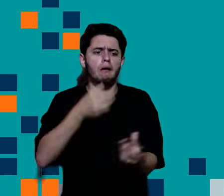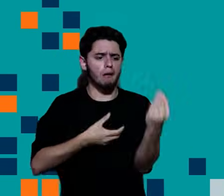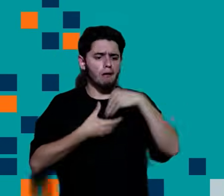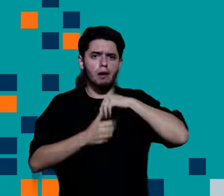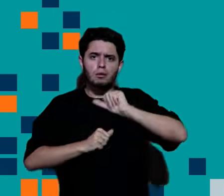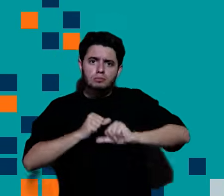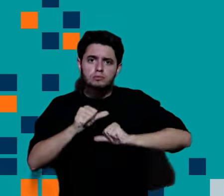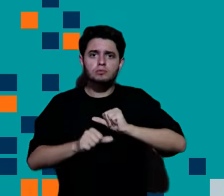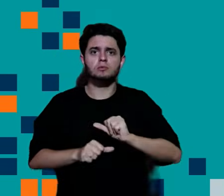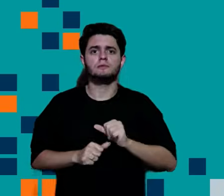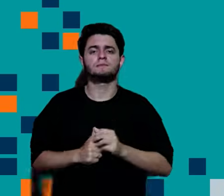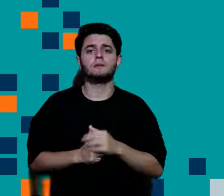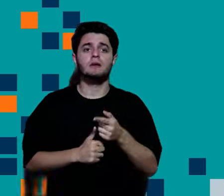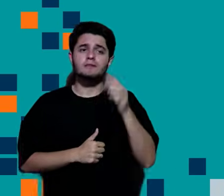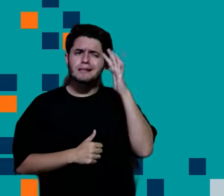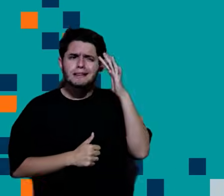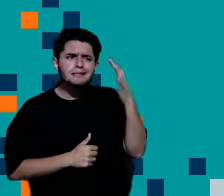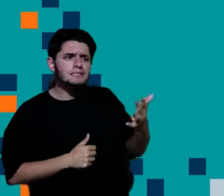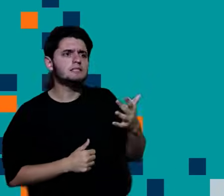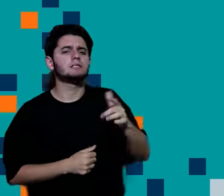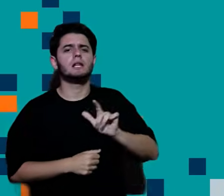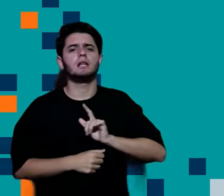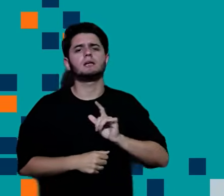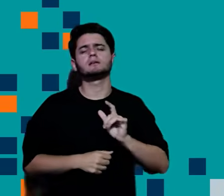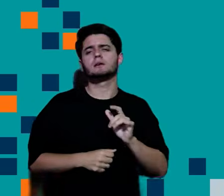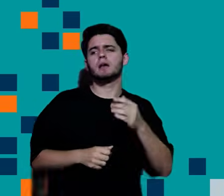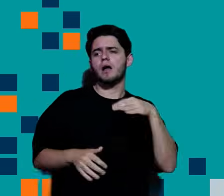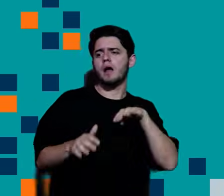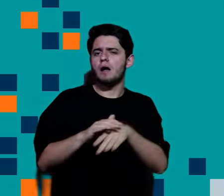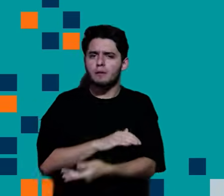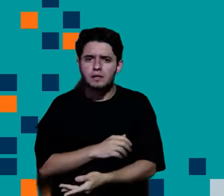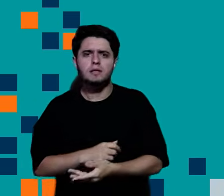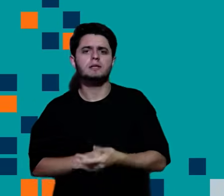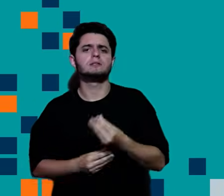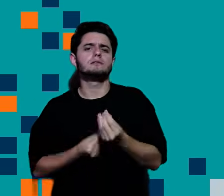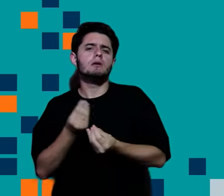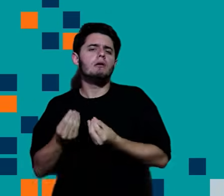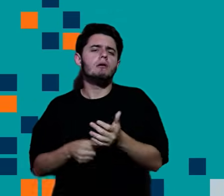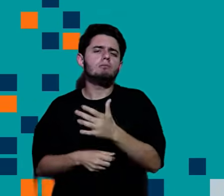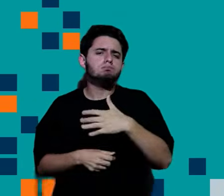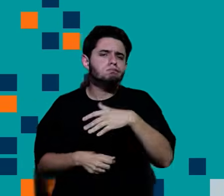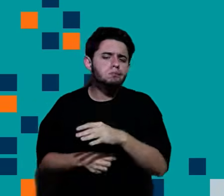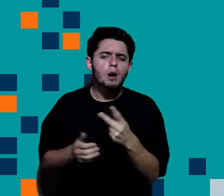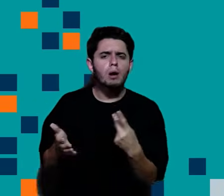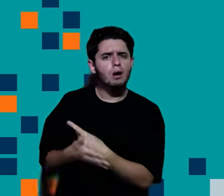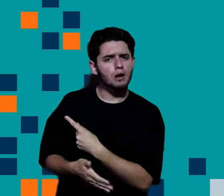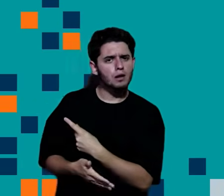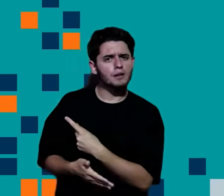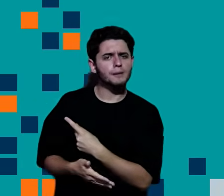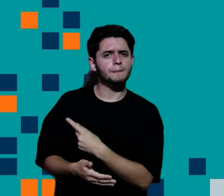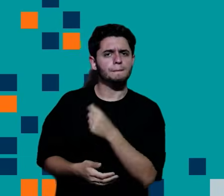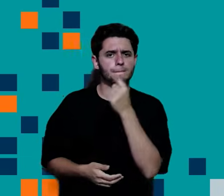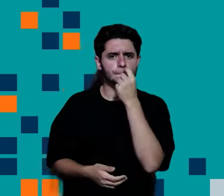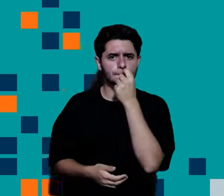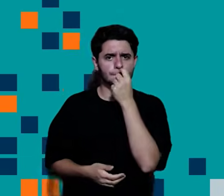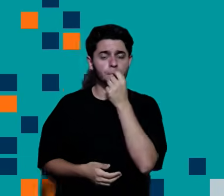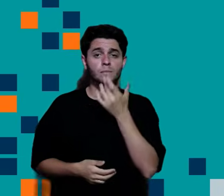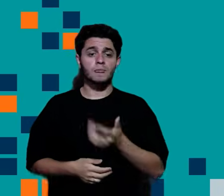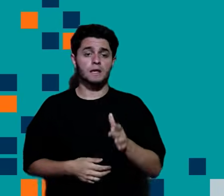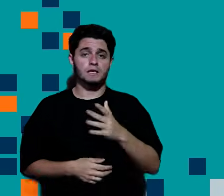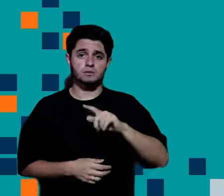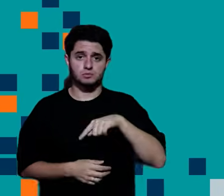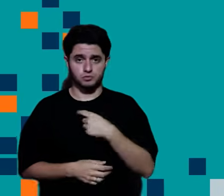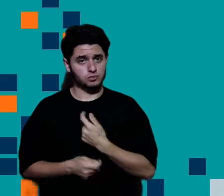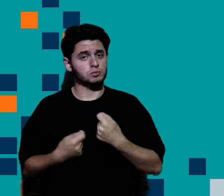you decide in your design decisions in fact actively cause health? But if we get into that discussion, what we need